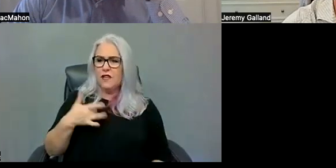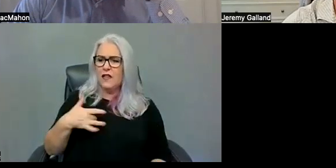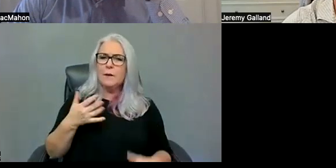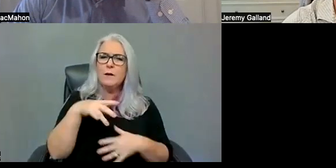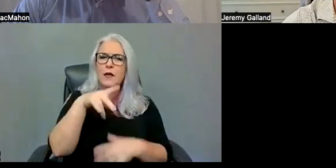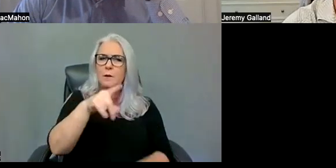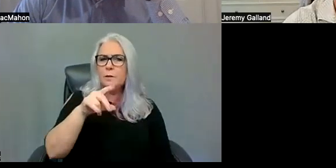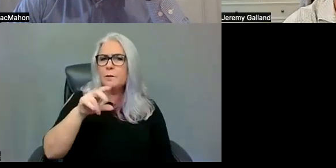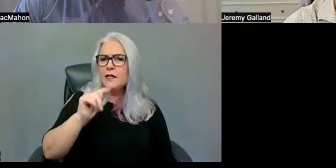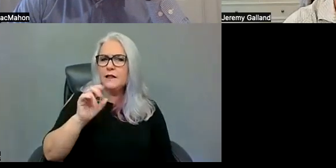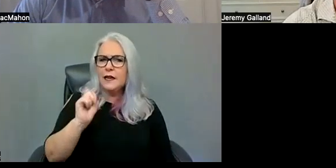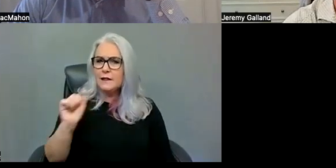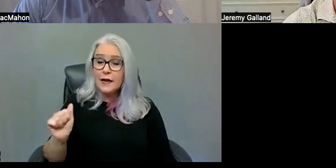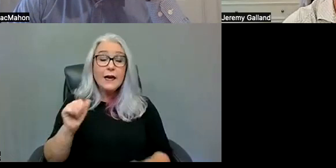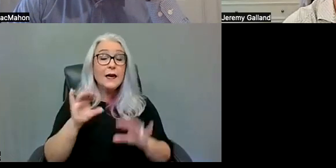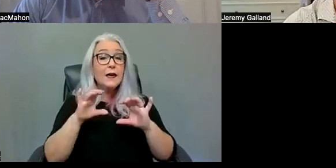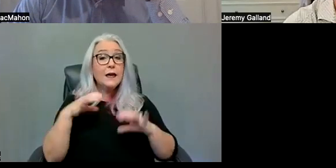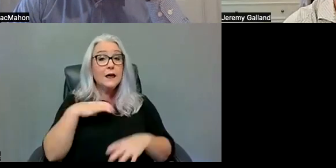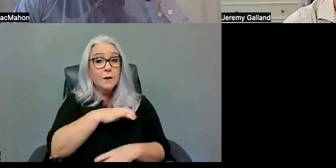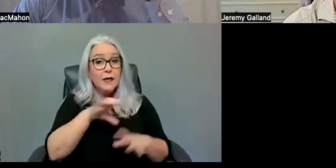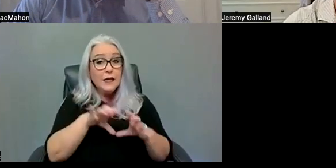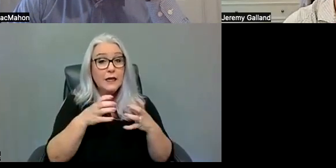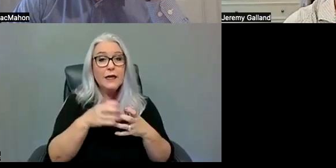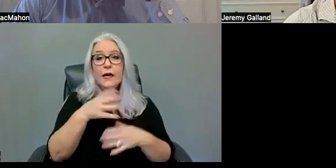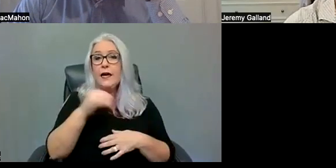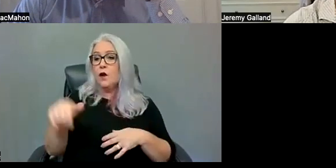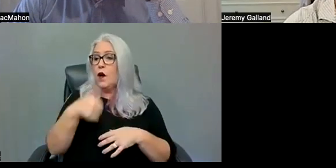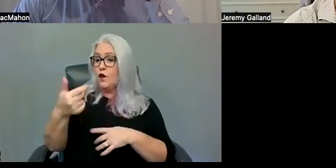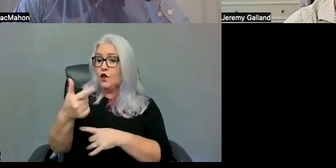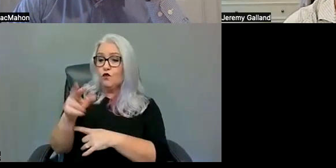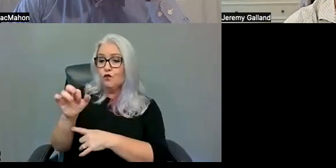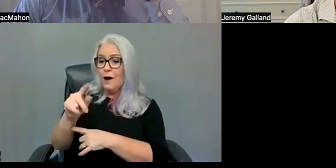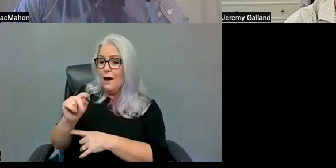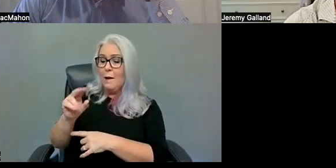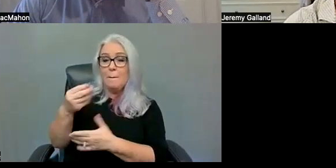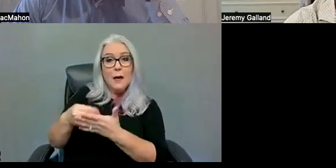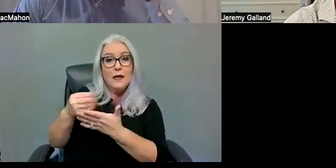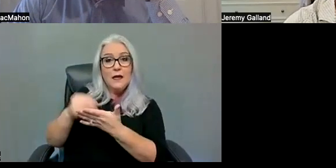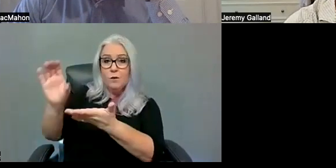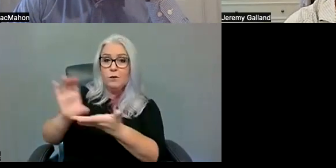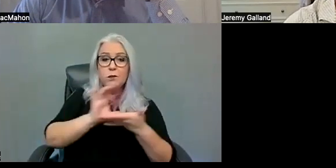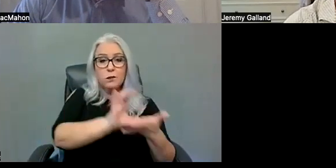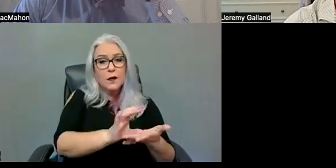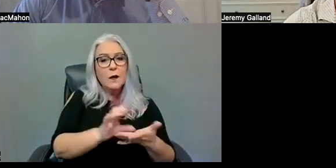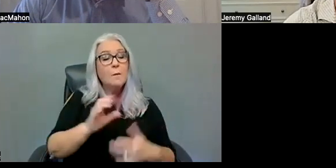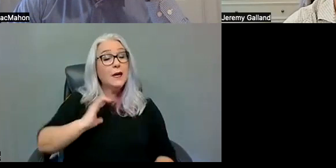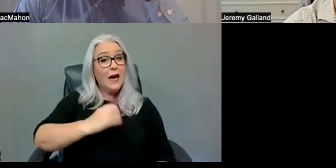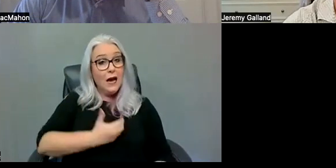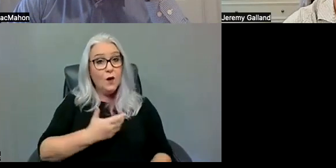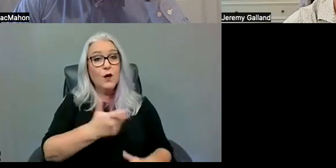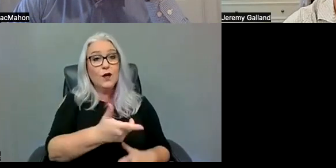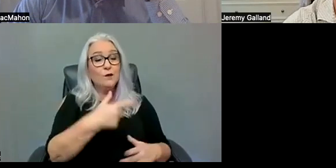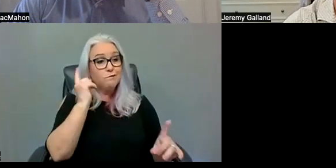they respond to different, grants. Our principals in the building are designing curriculum, our teachers